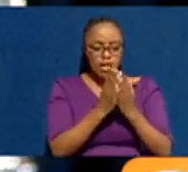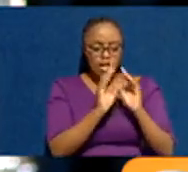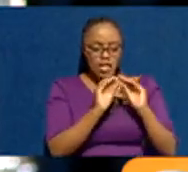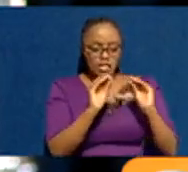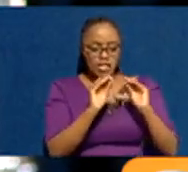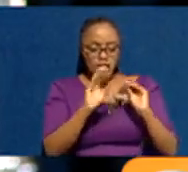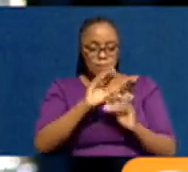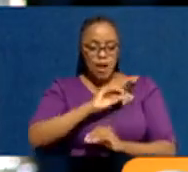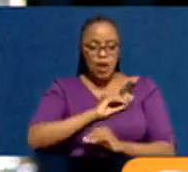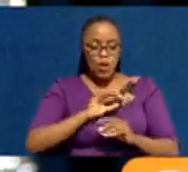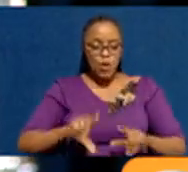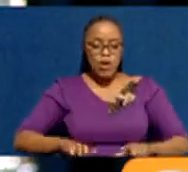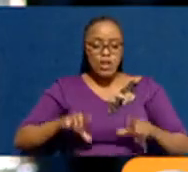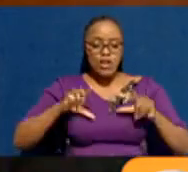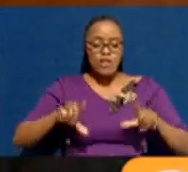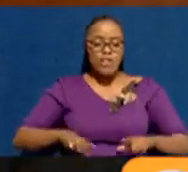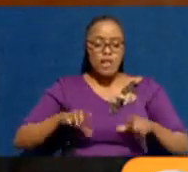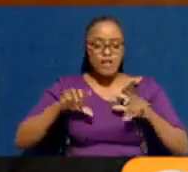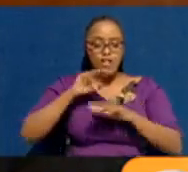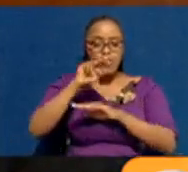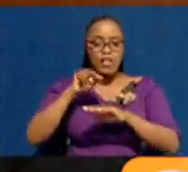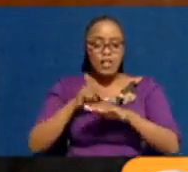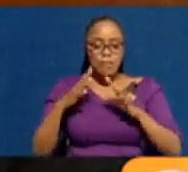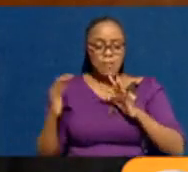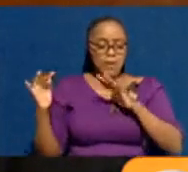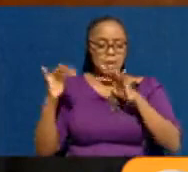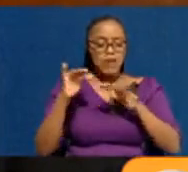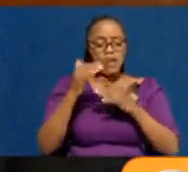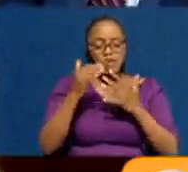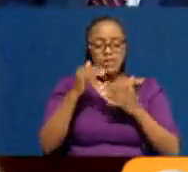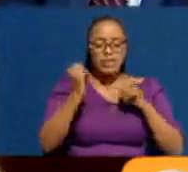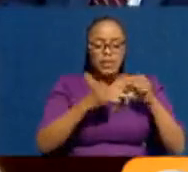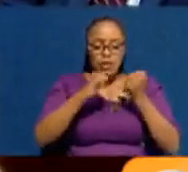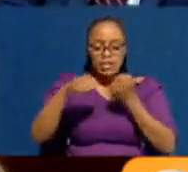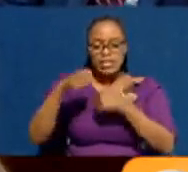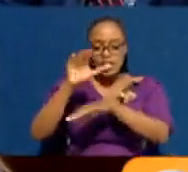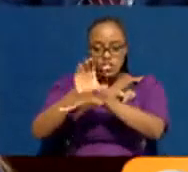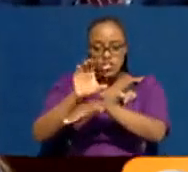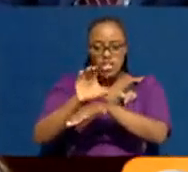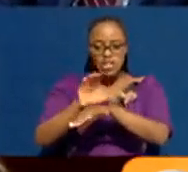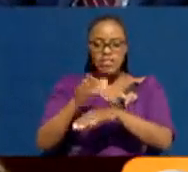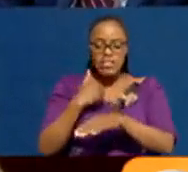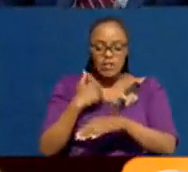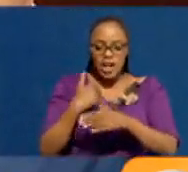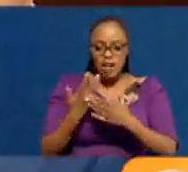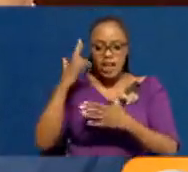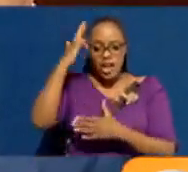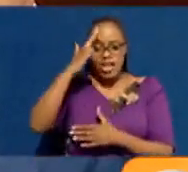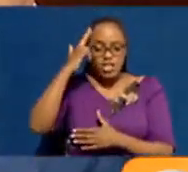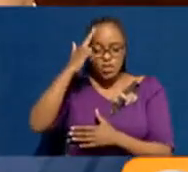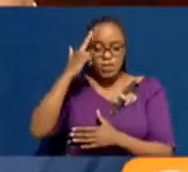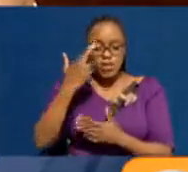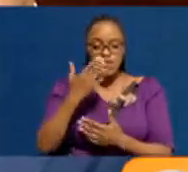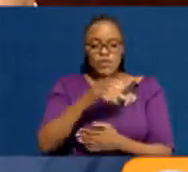her own life and the life of the nation. The congregation of the All Saints Cathedral celebrated the Queen as an embodiment of reason,